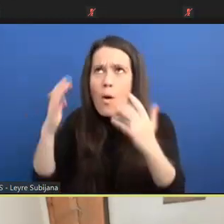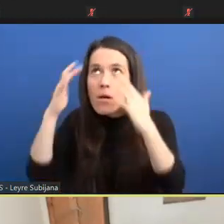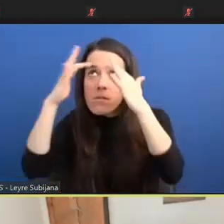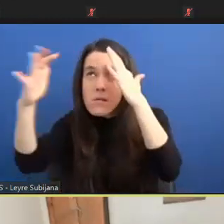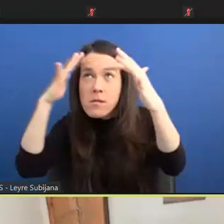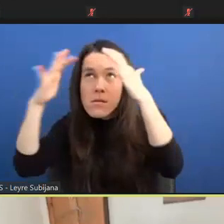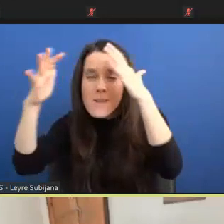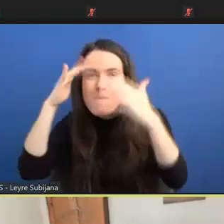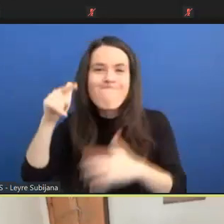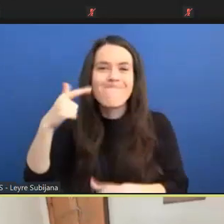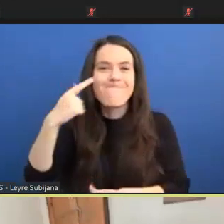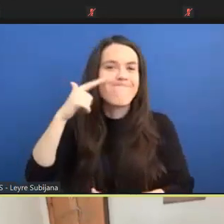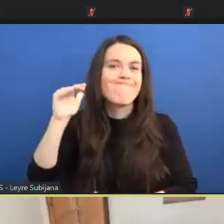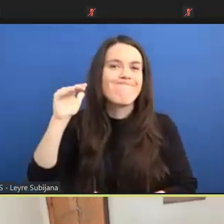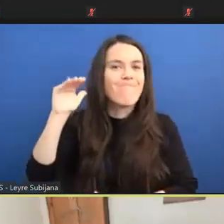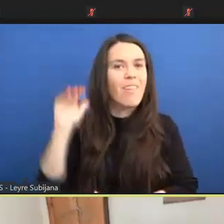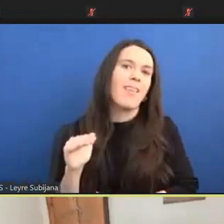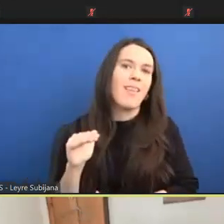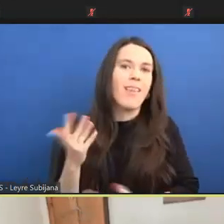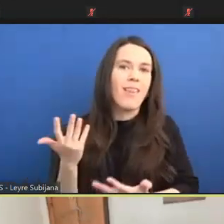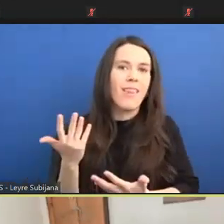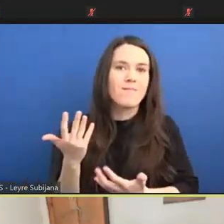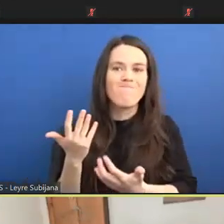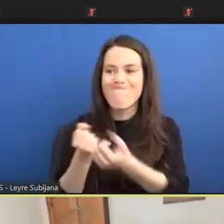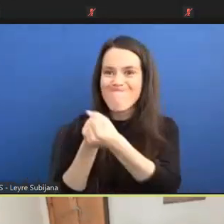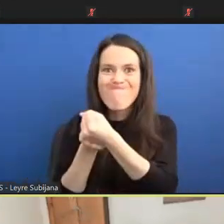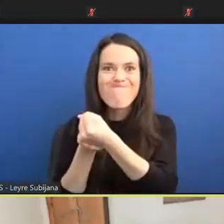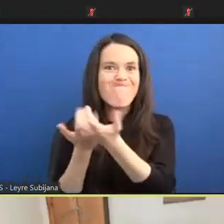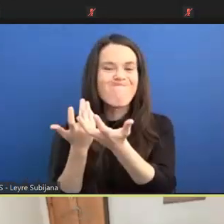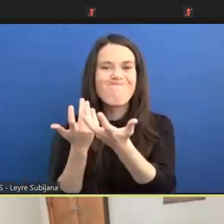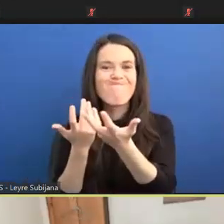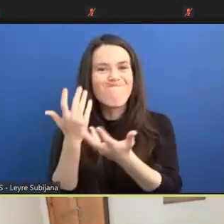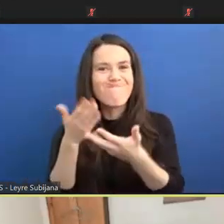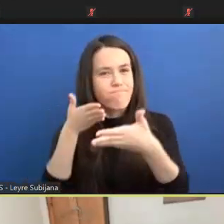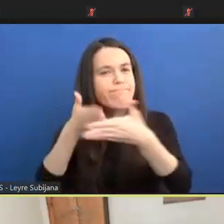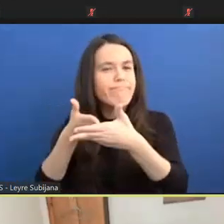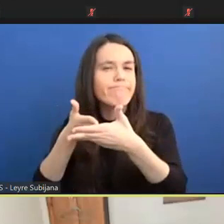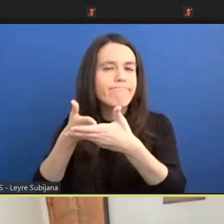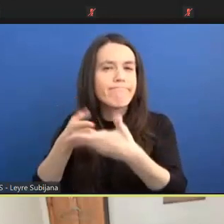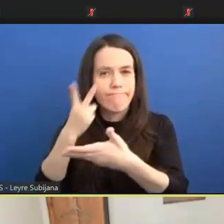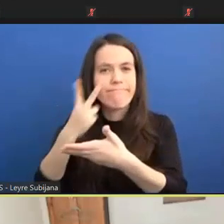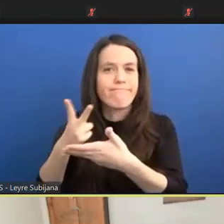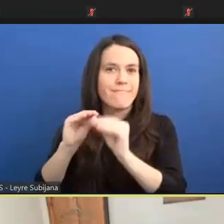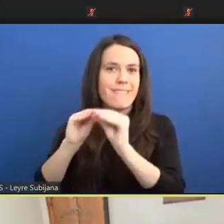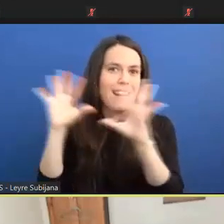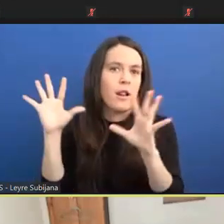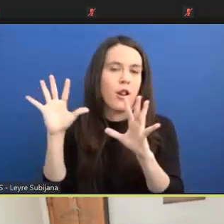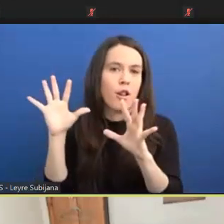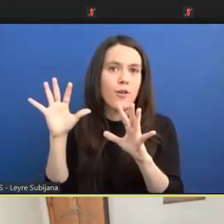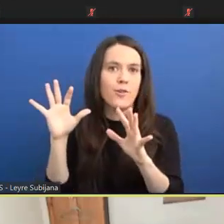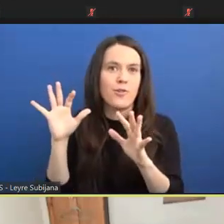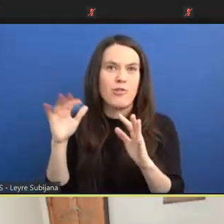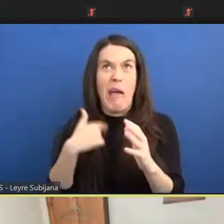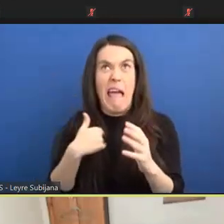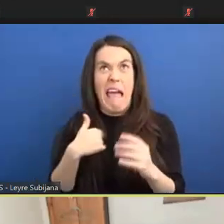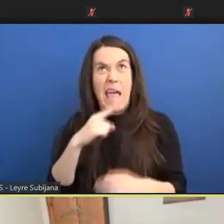less, you know, it can be more difficult. So it's, I mean, I'm not really answering the question, to be